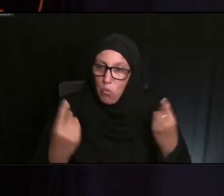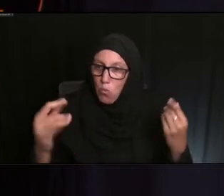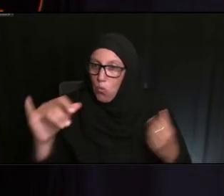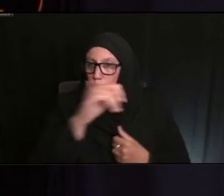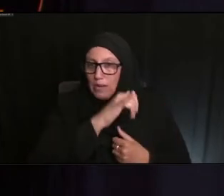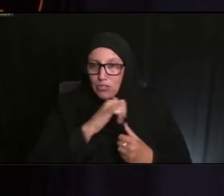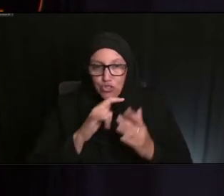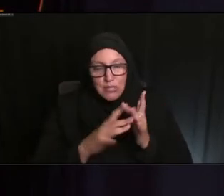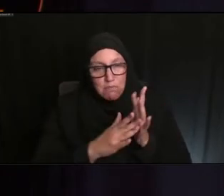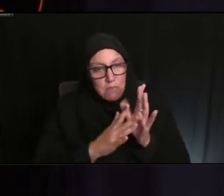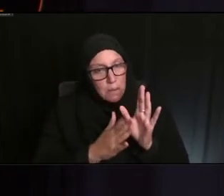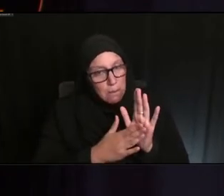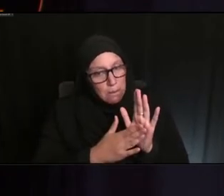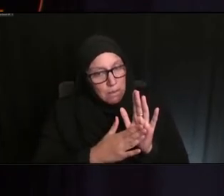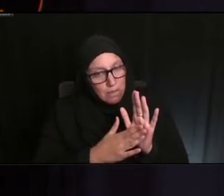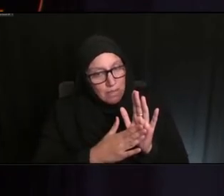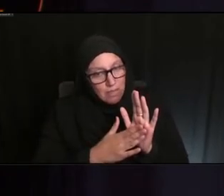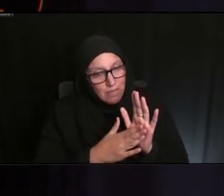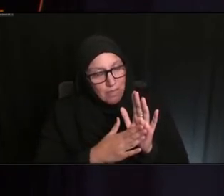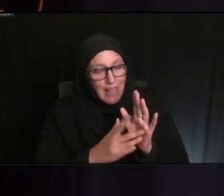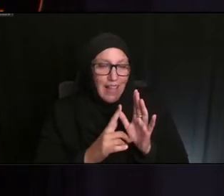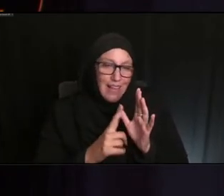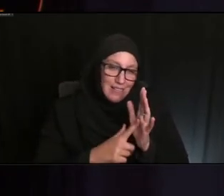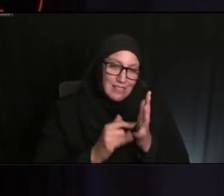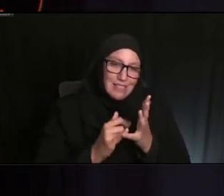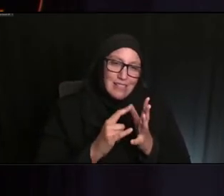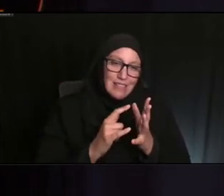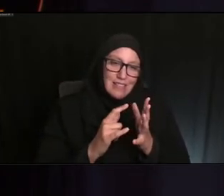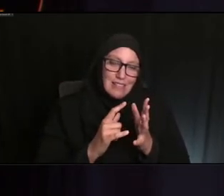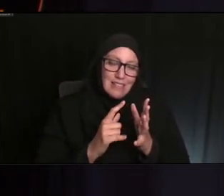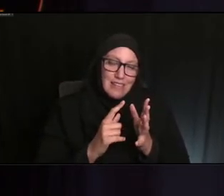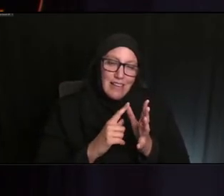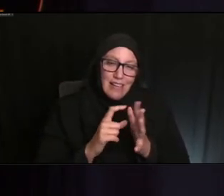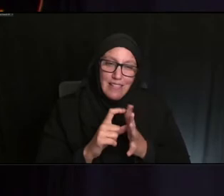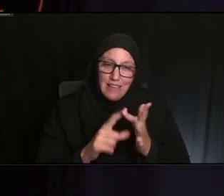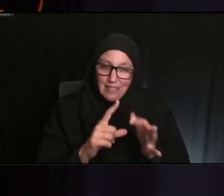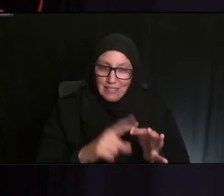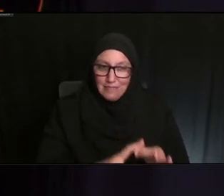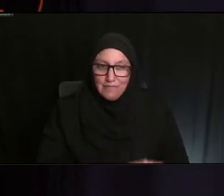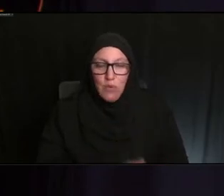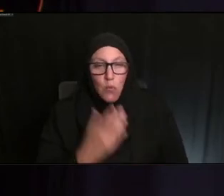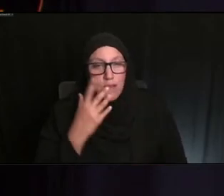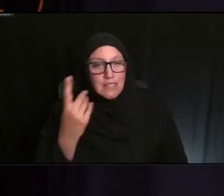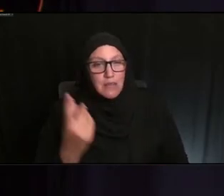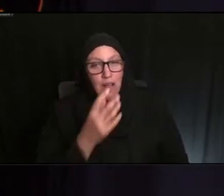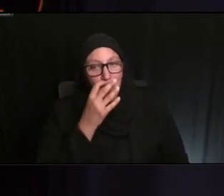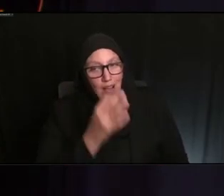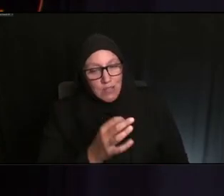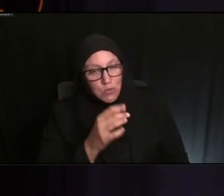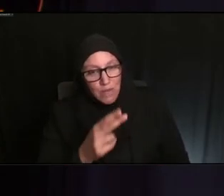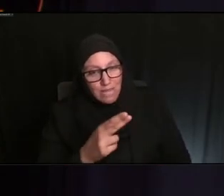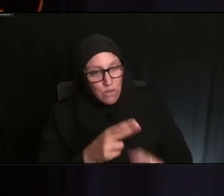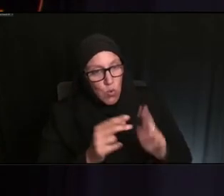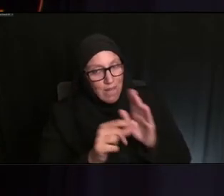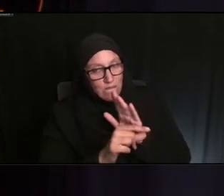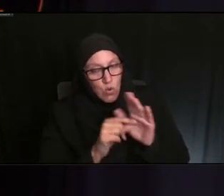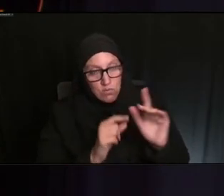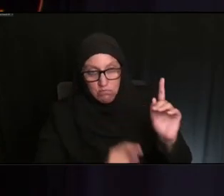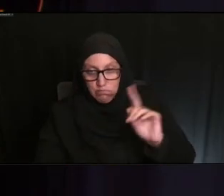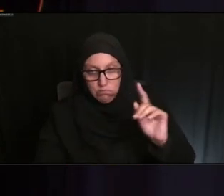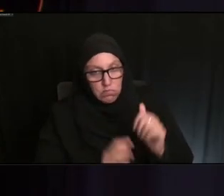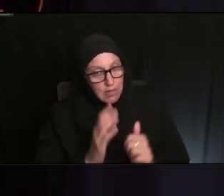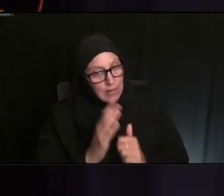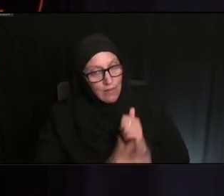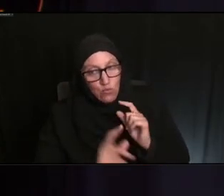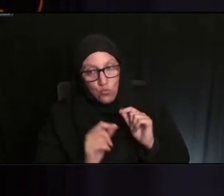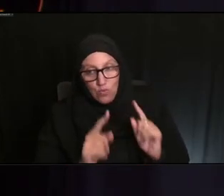You know, when there's a joke, they say when someone asks you for a verse, astaghfirullah, yani, don't ever do this. But they say if someone